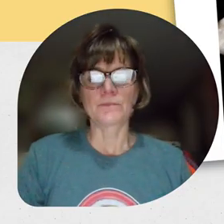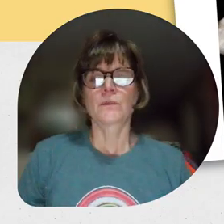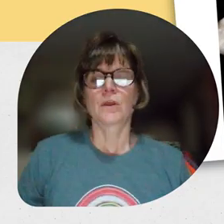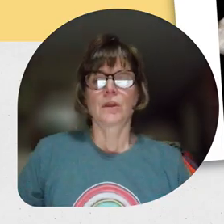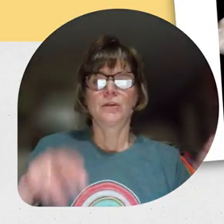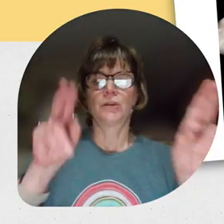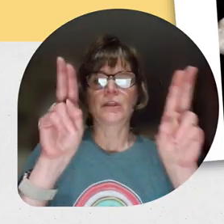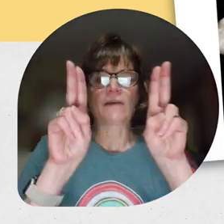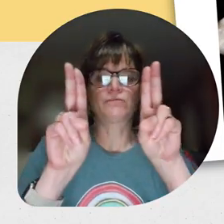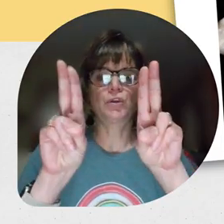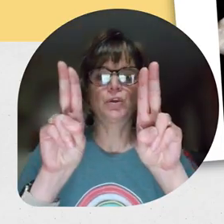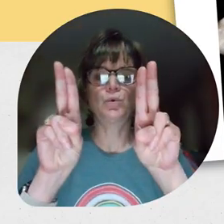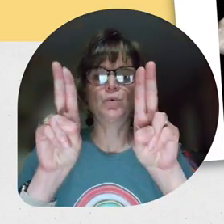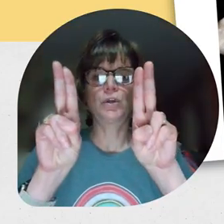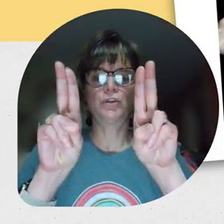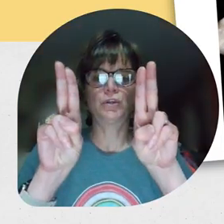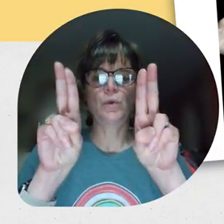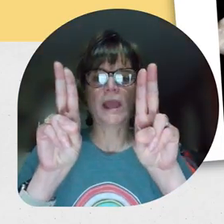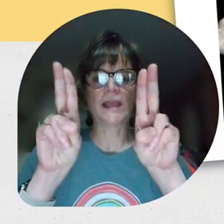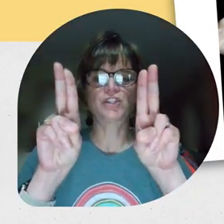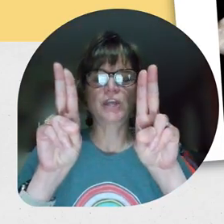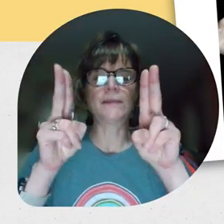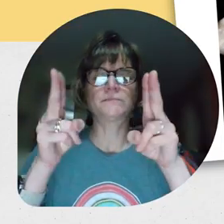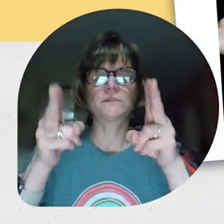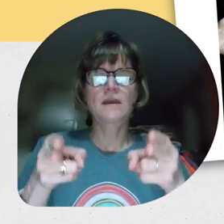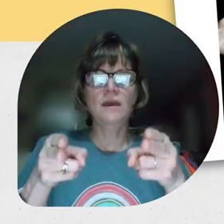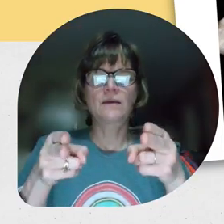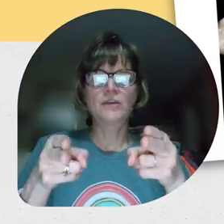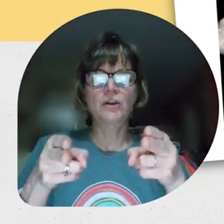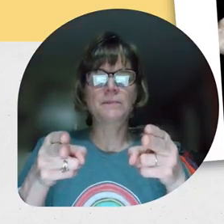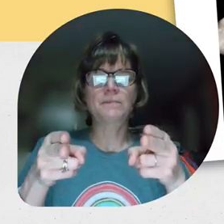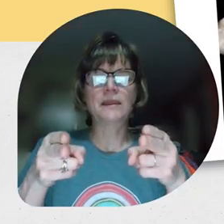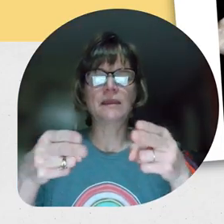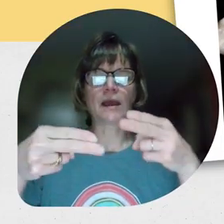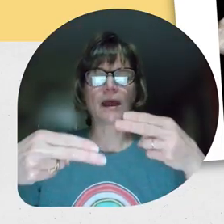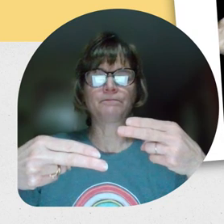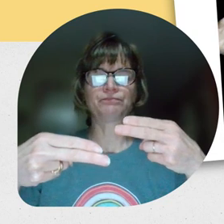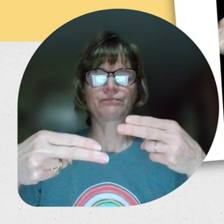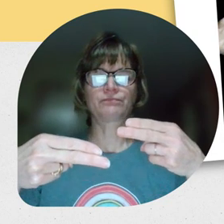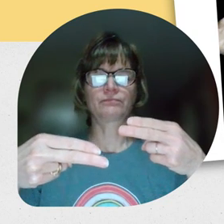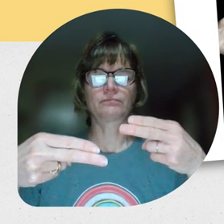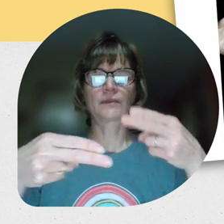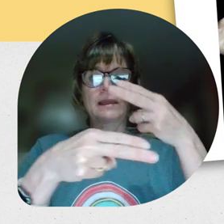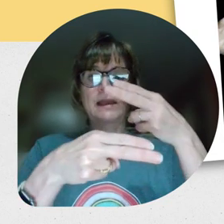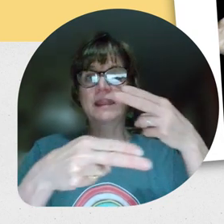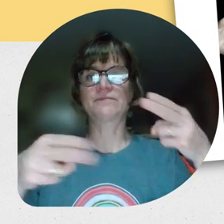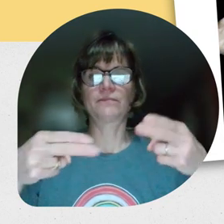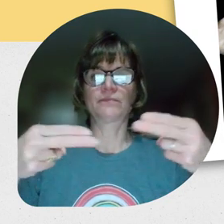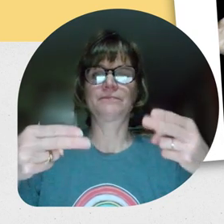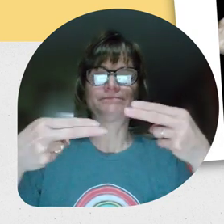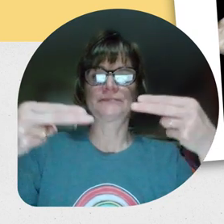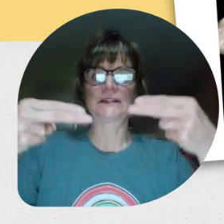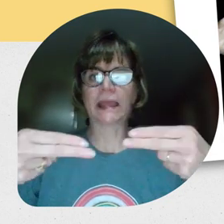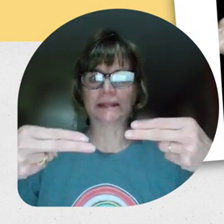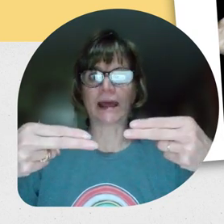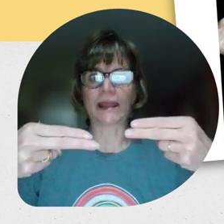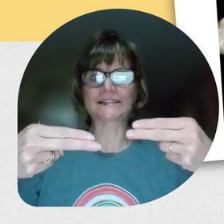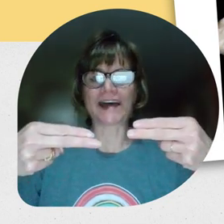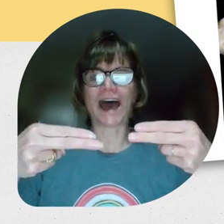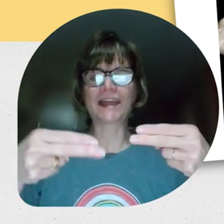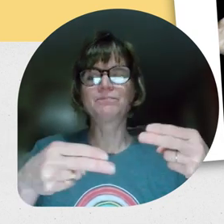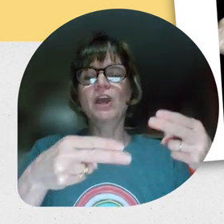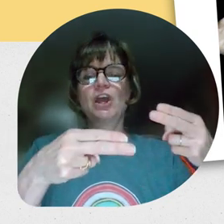Egg. You're going to have two U hand shape. They're going to be kind of laying